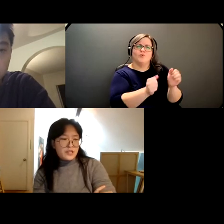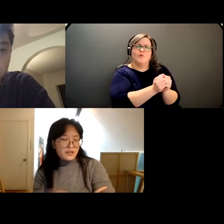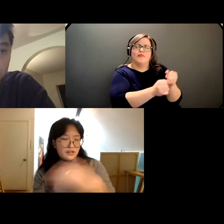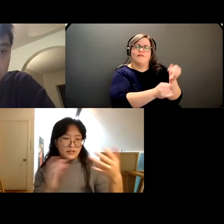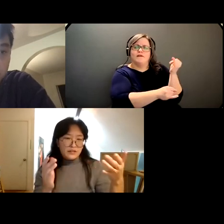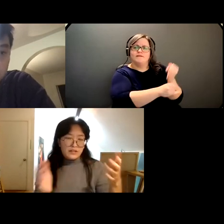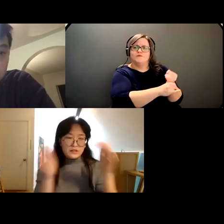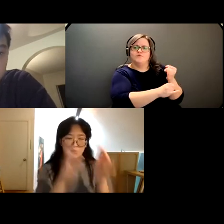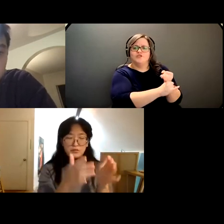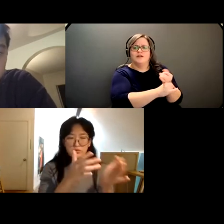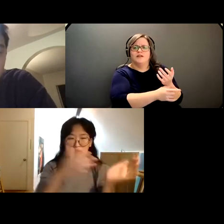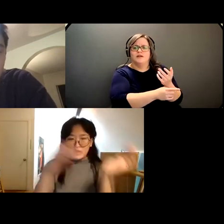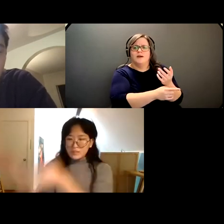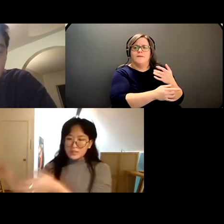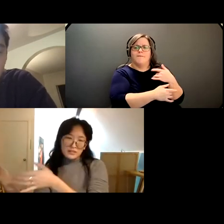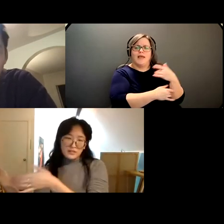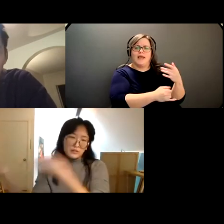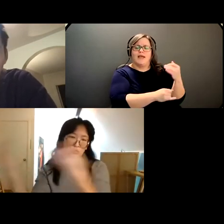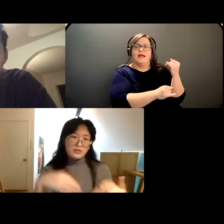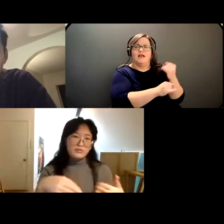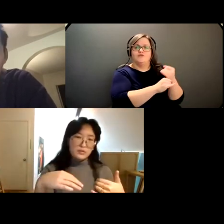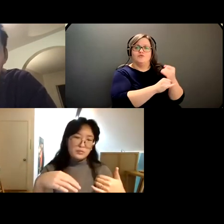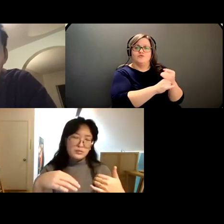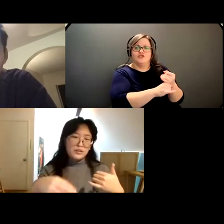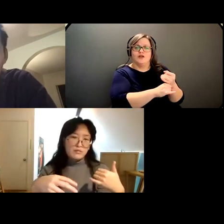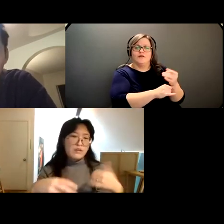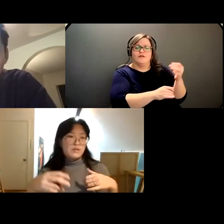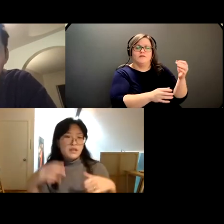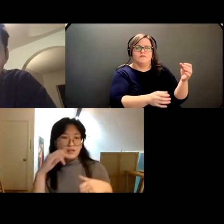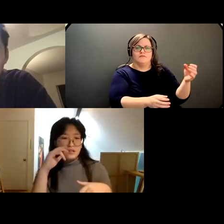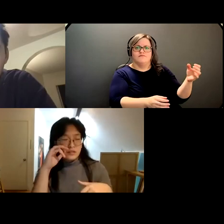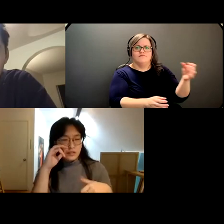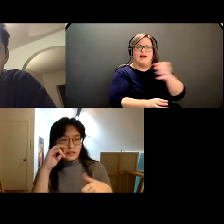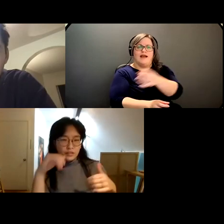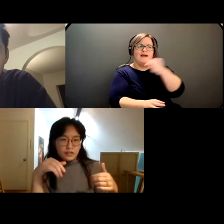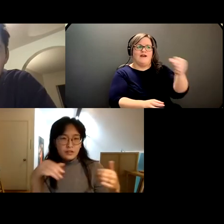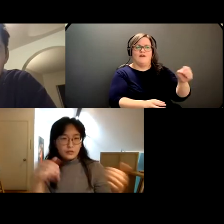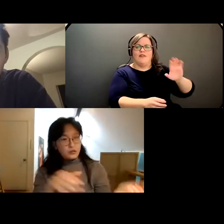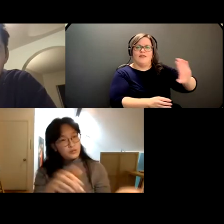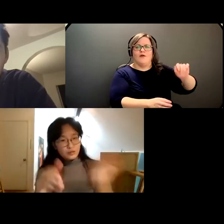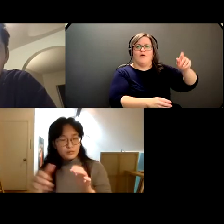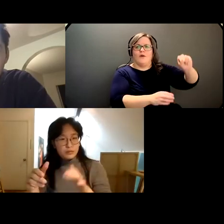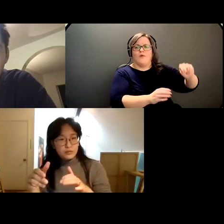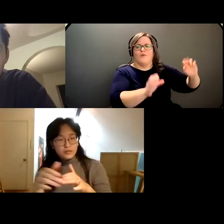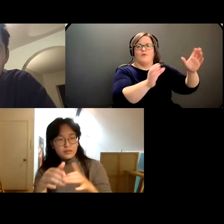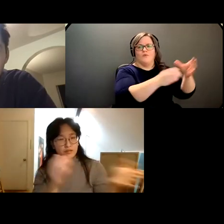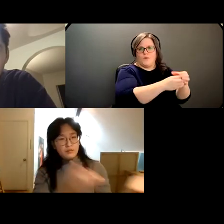usually the institution brings in this alternative group rather than the alternative